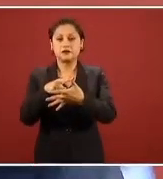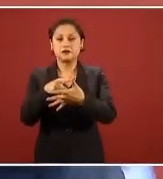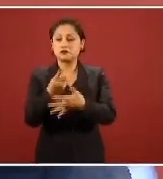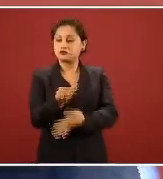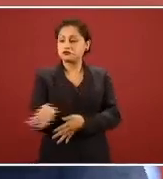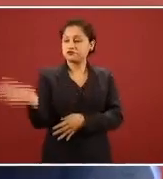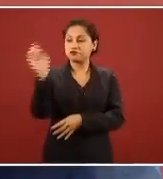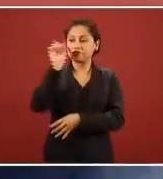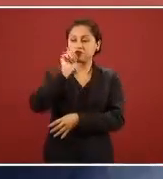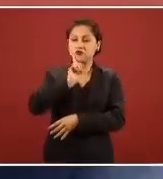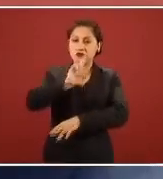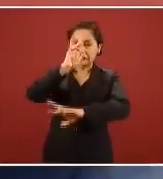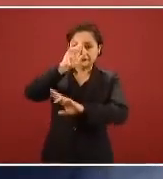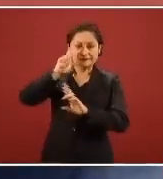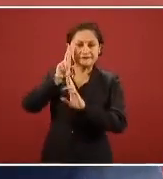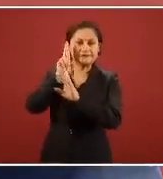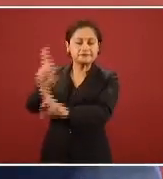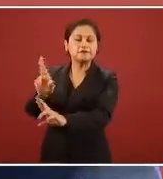respected.